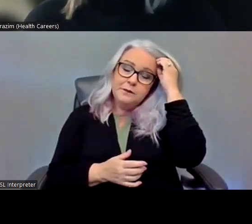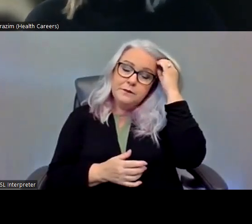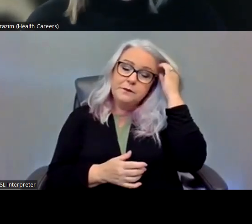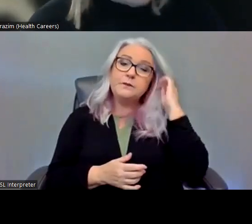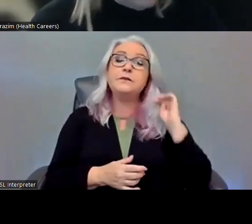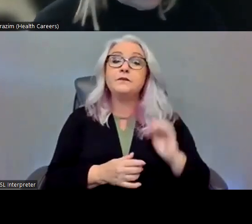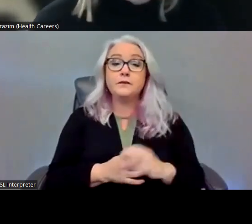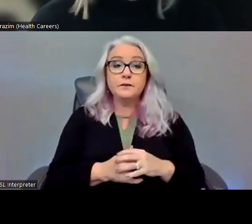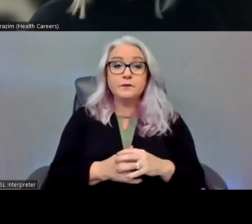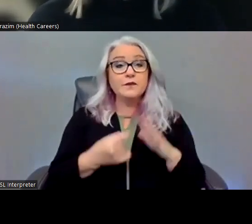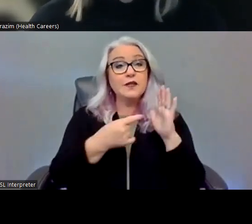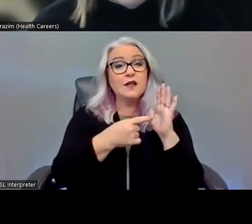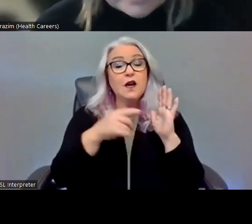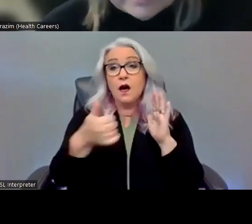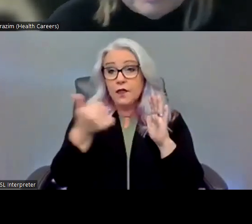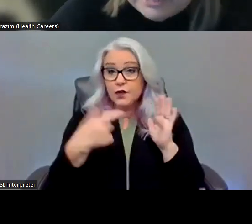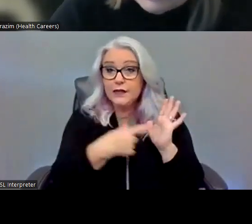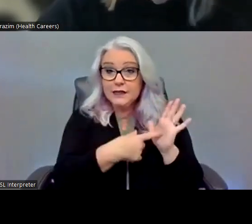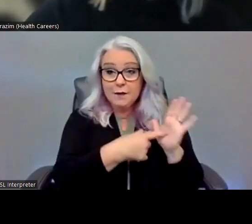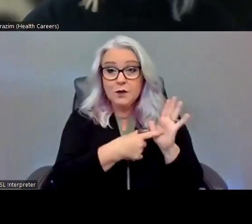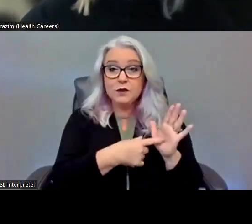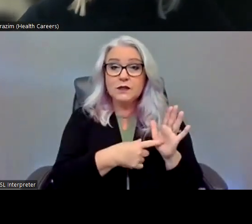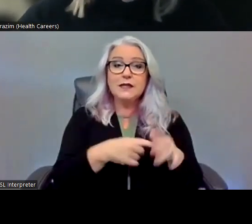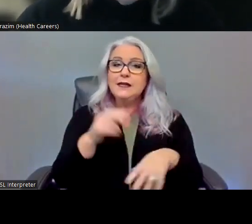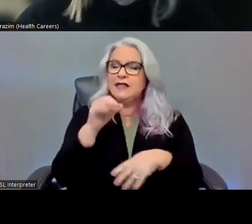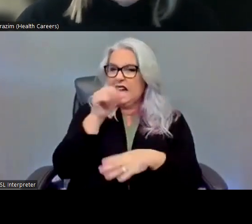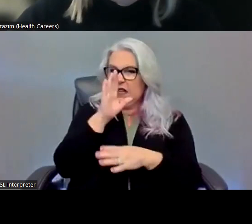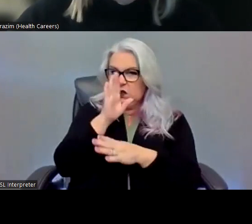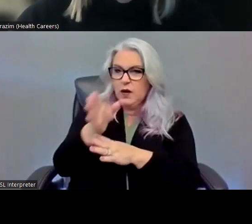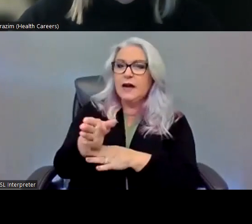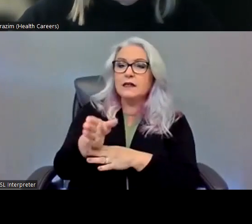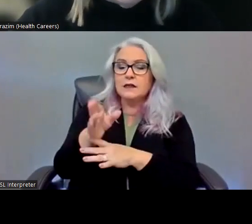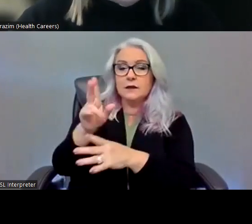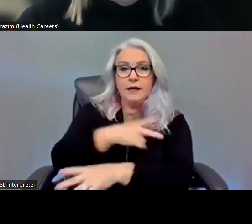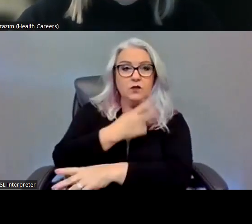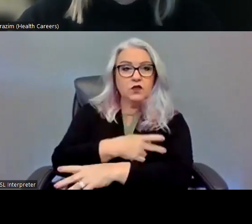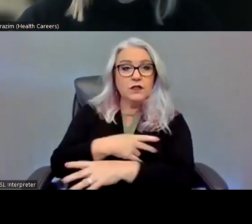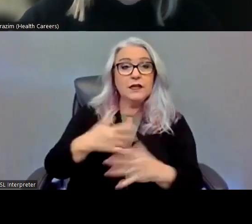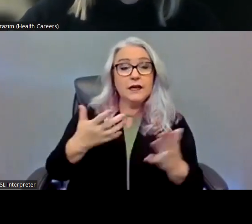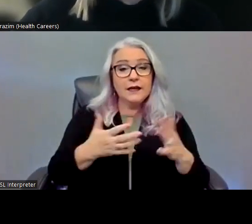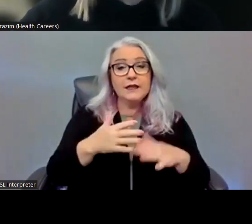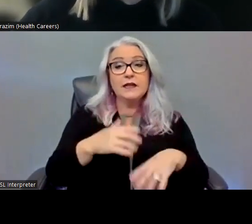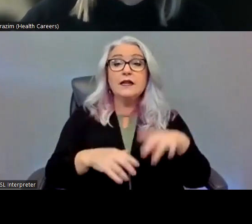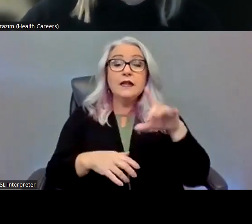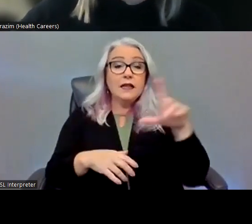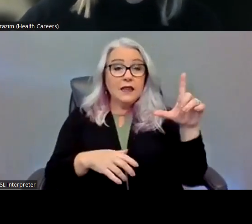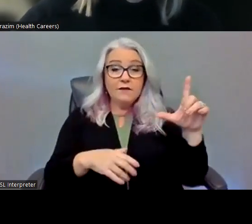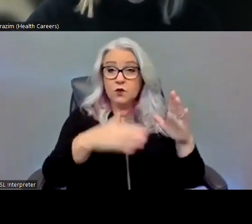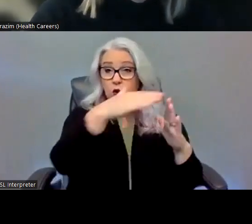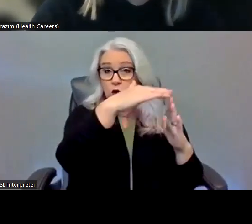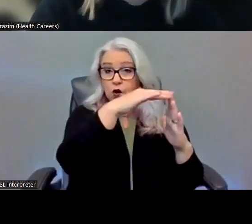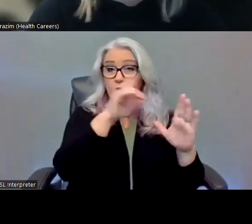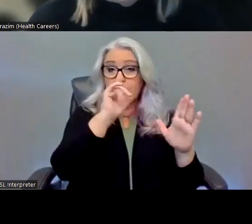Here are some examples of some indirect patient jobs. Up in the left-hand corner, what you